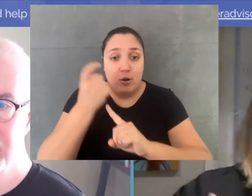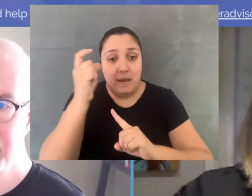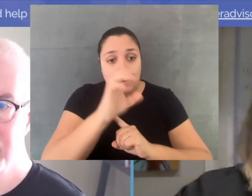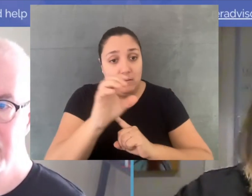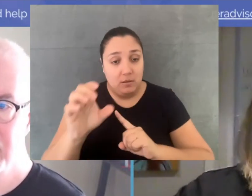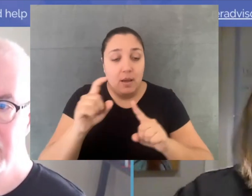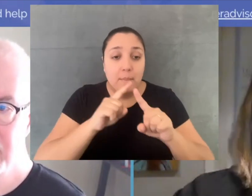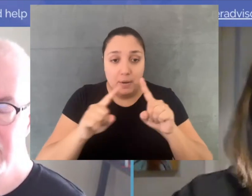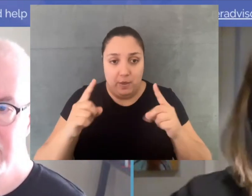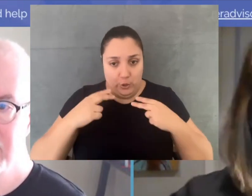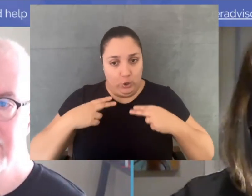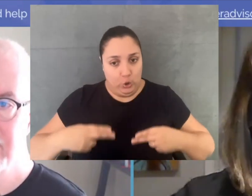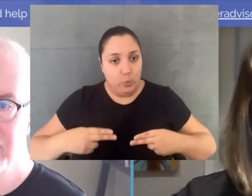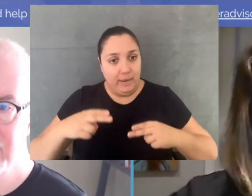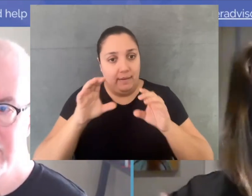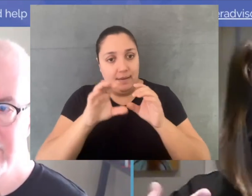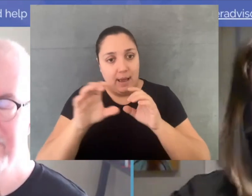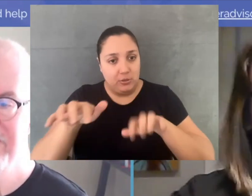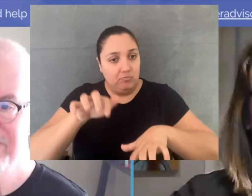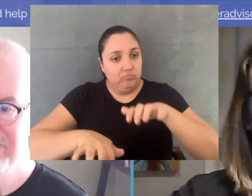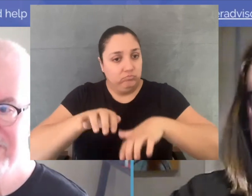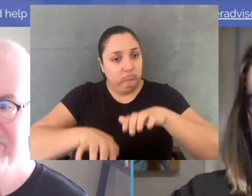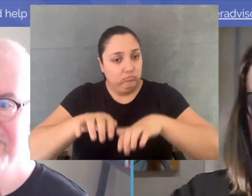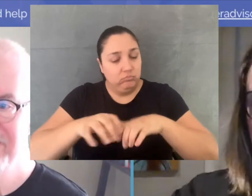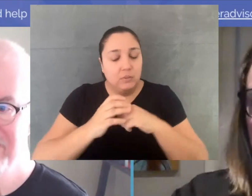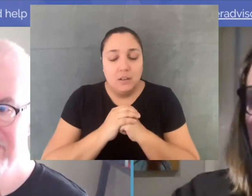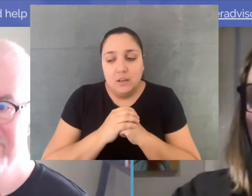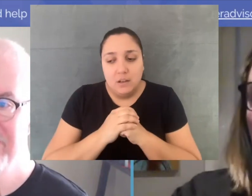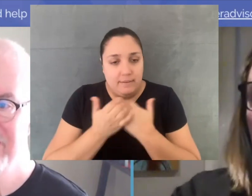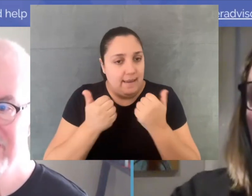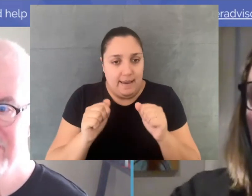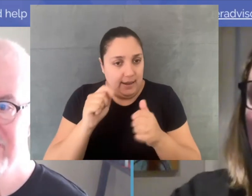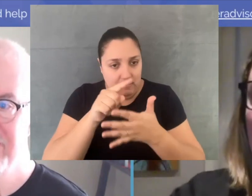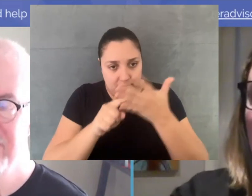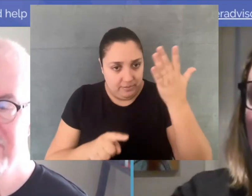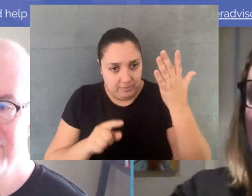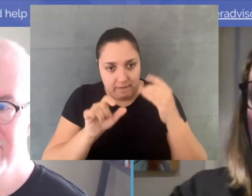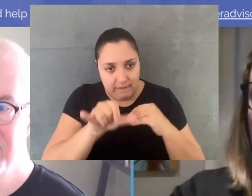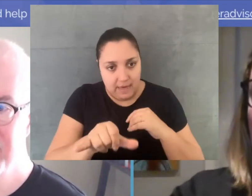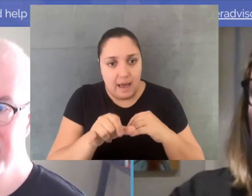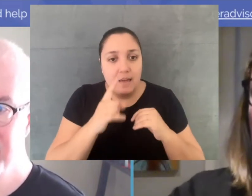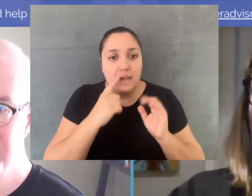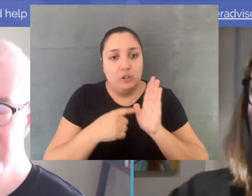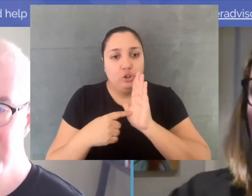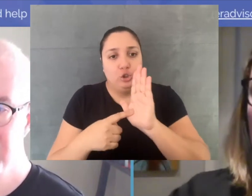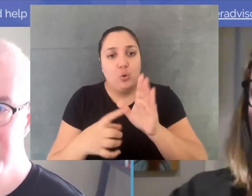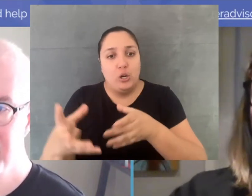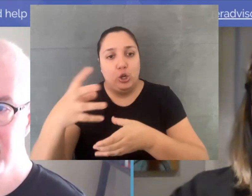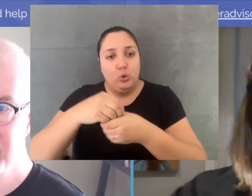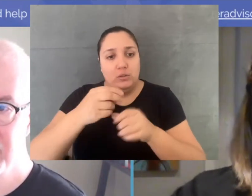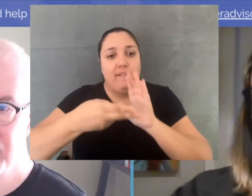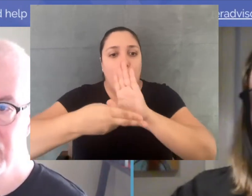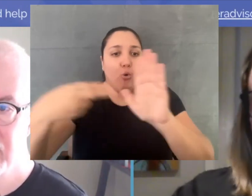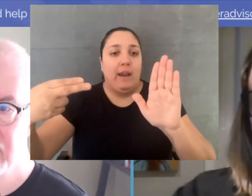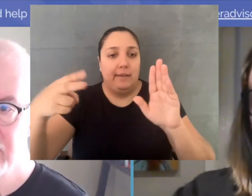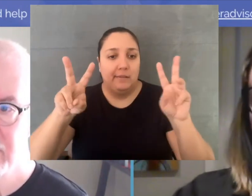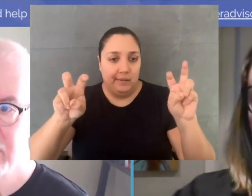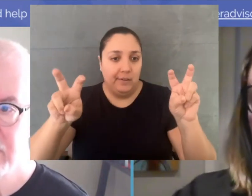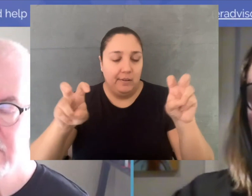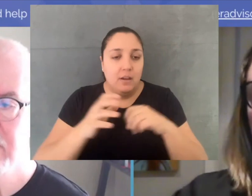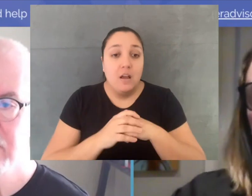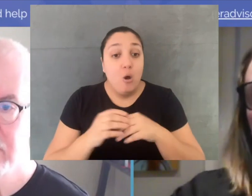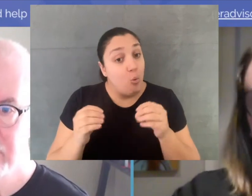using automatic captions, but that they're human captions, live captioning. Any of these things, they show an inclusive